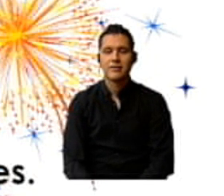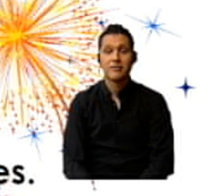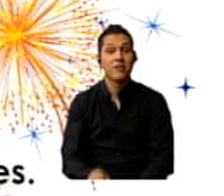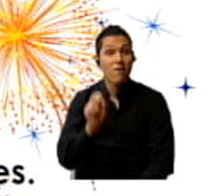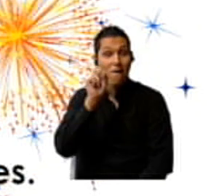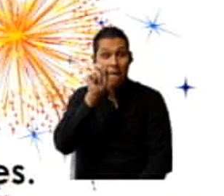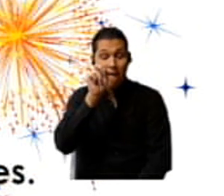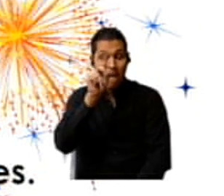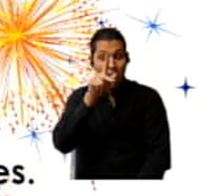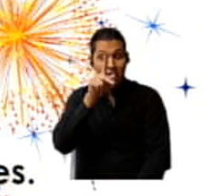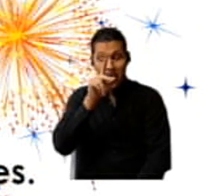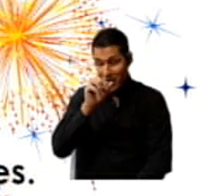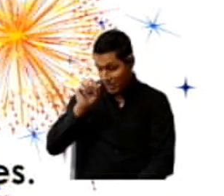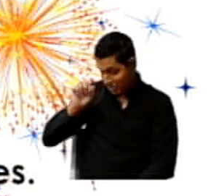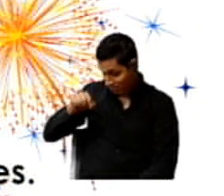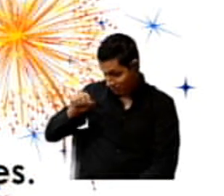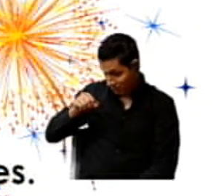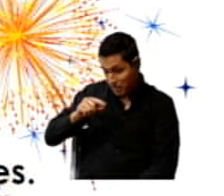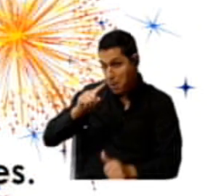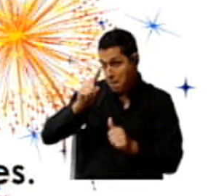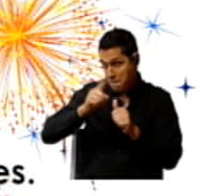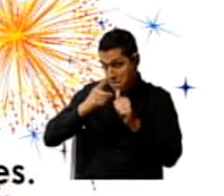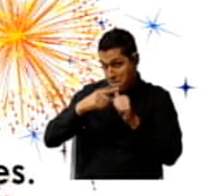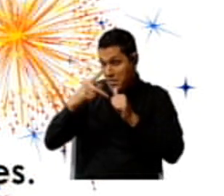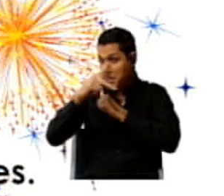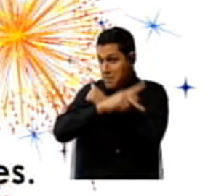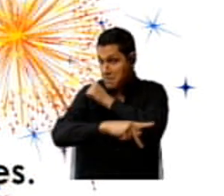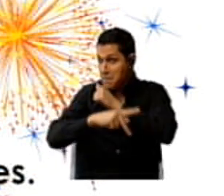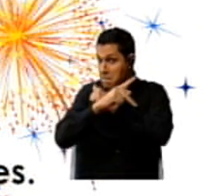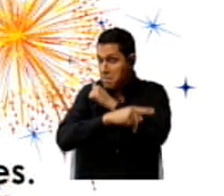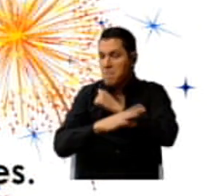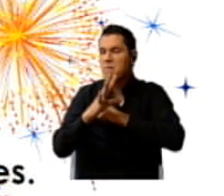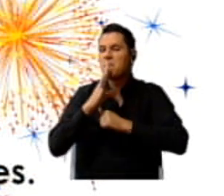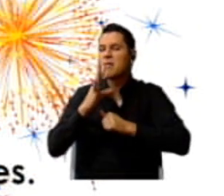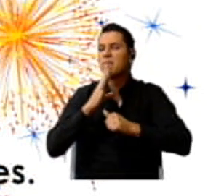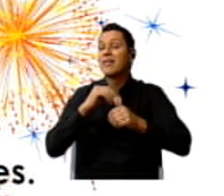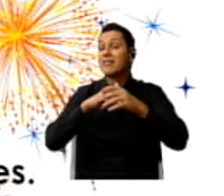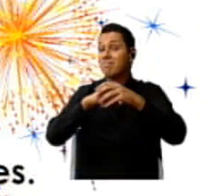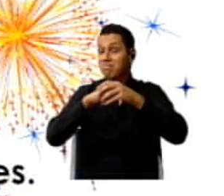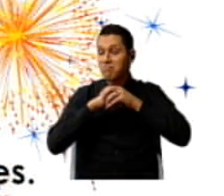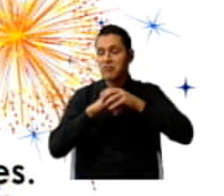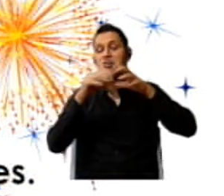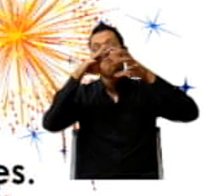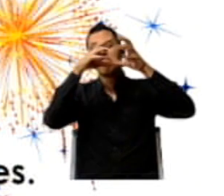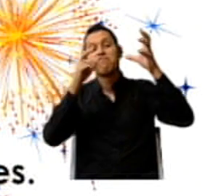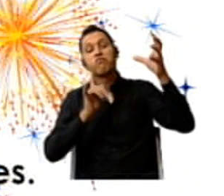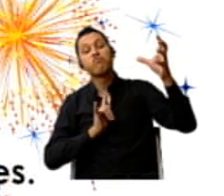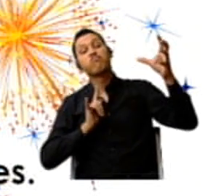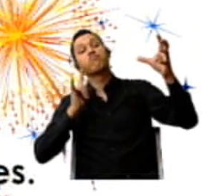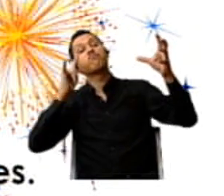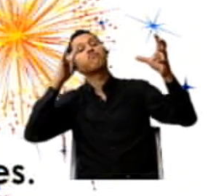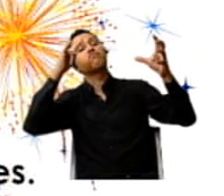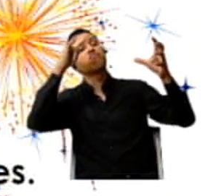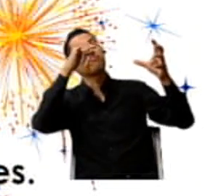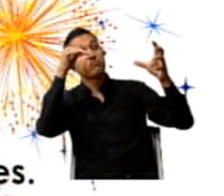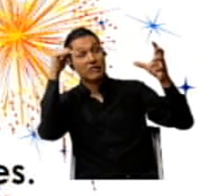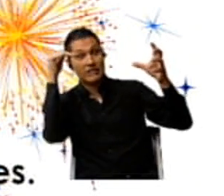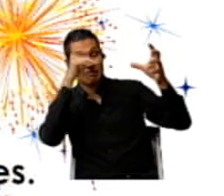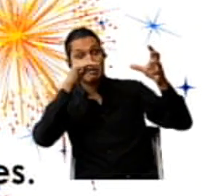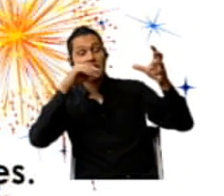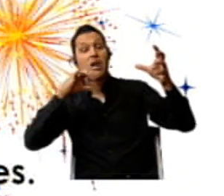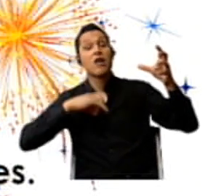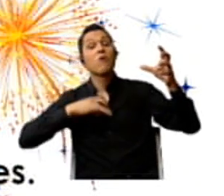Okay, Charlotte. The first country that we are going to visit is Australia.